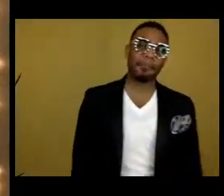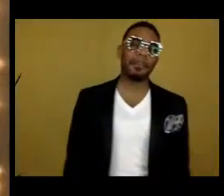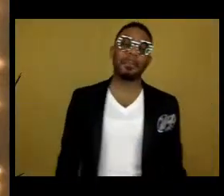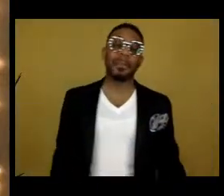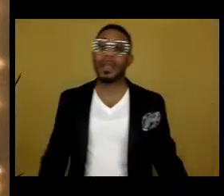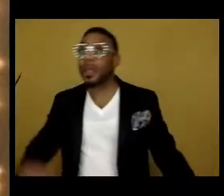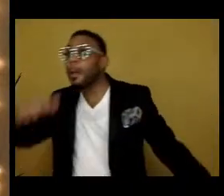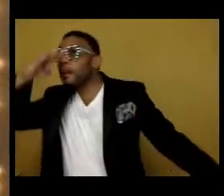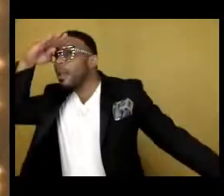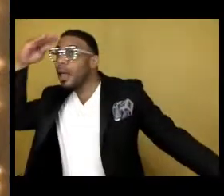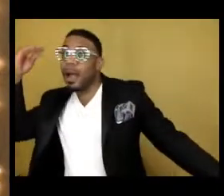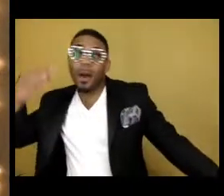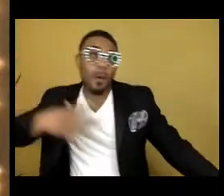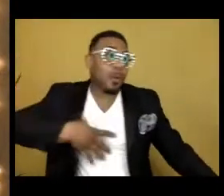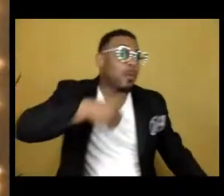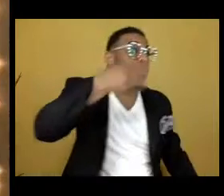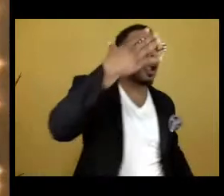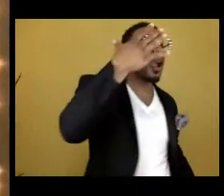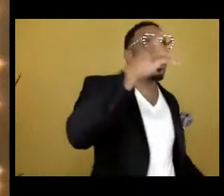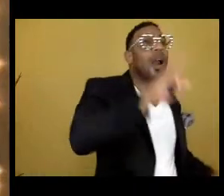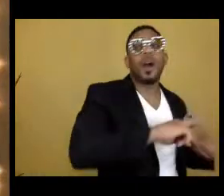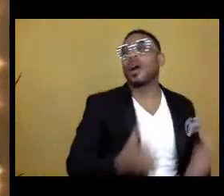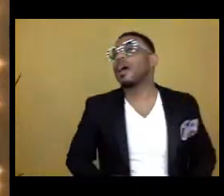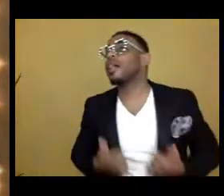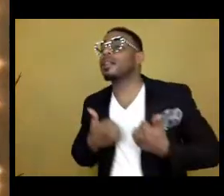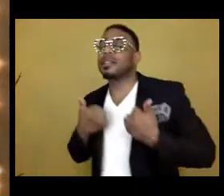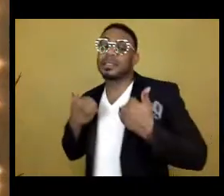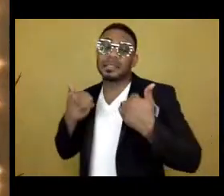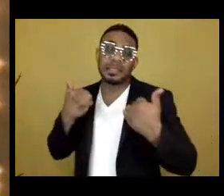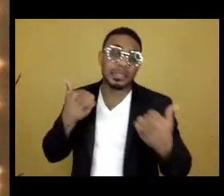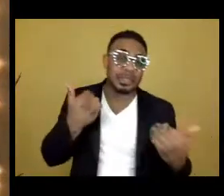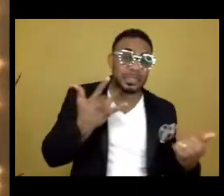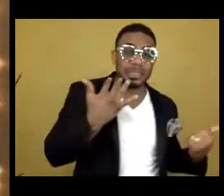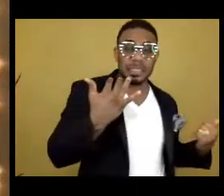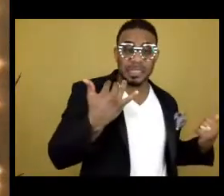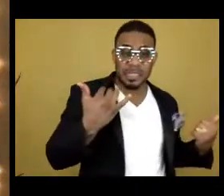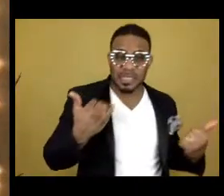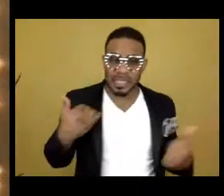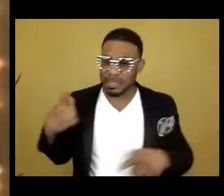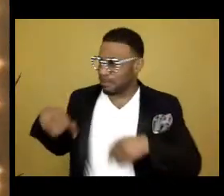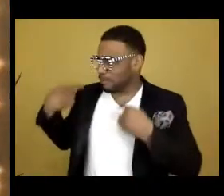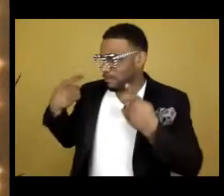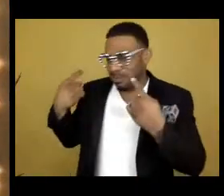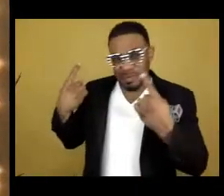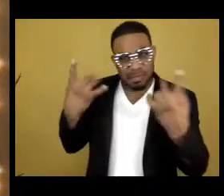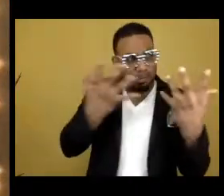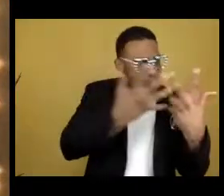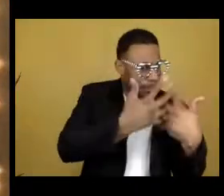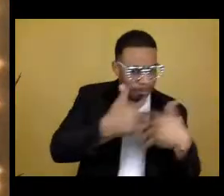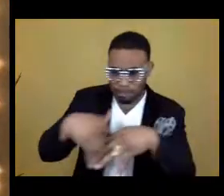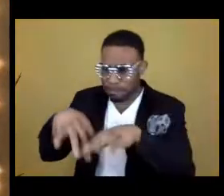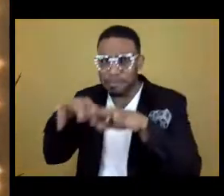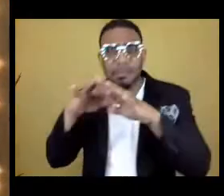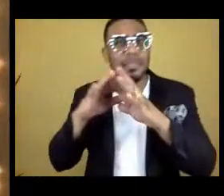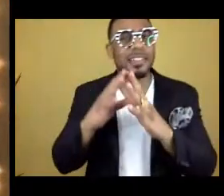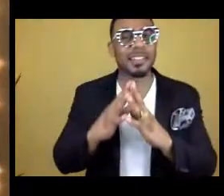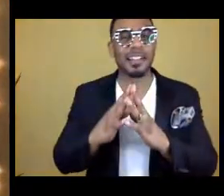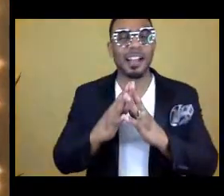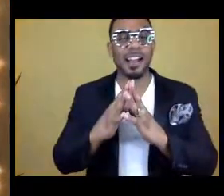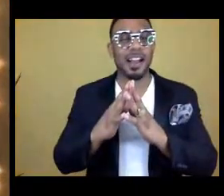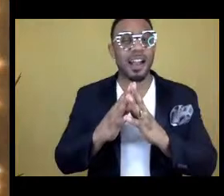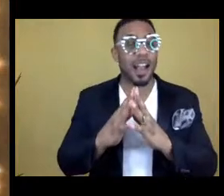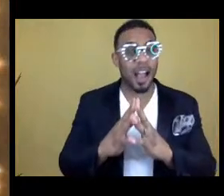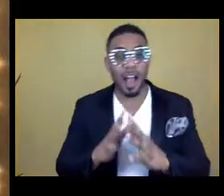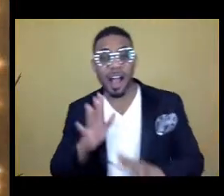Black or white or living color, after a while it all runs together. Our